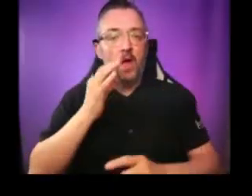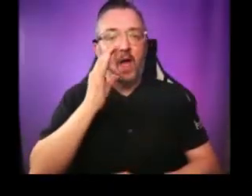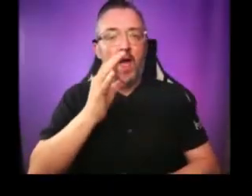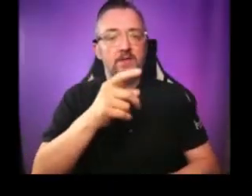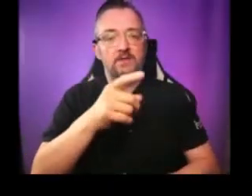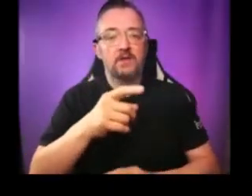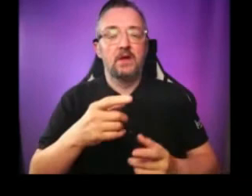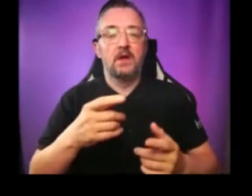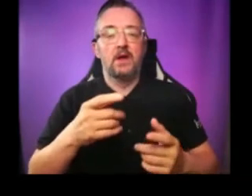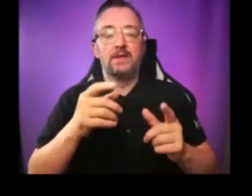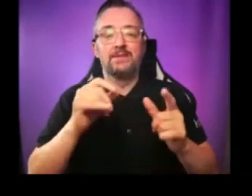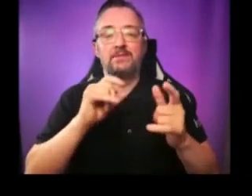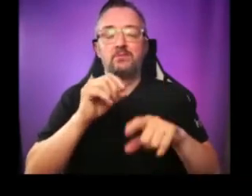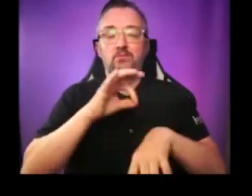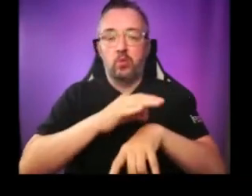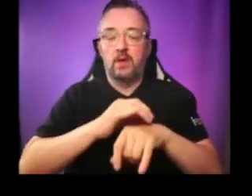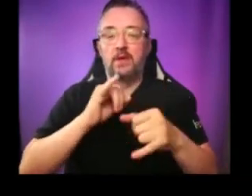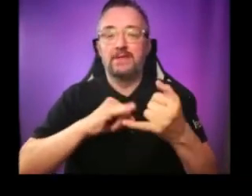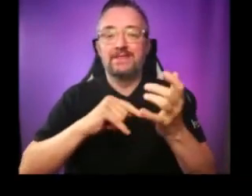sports communities.